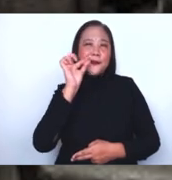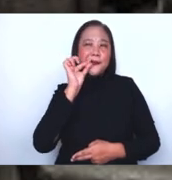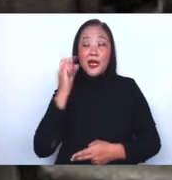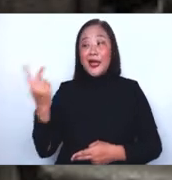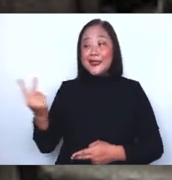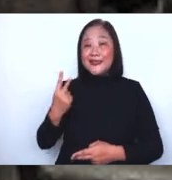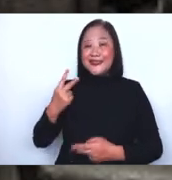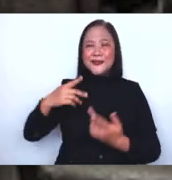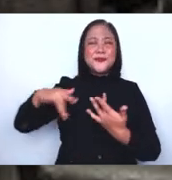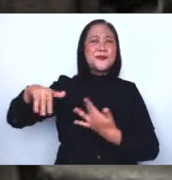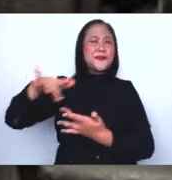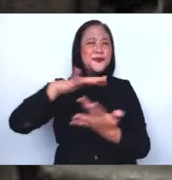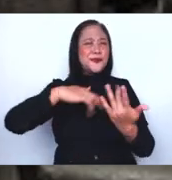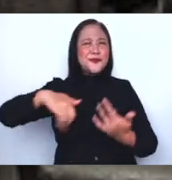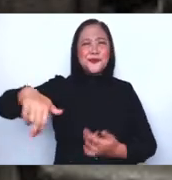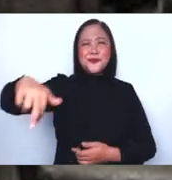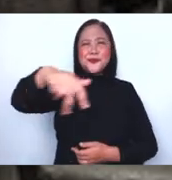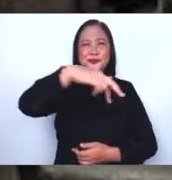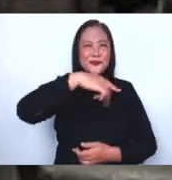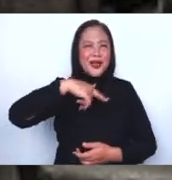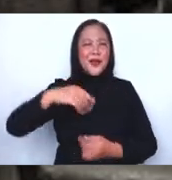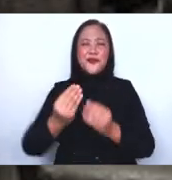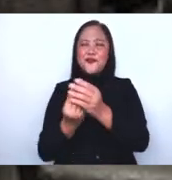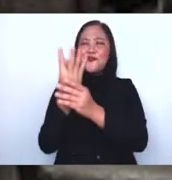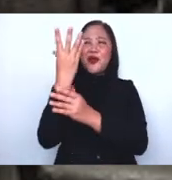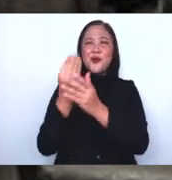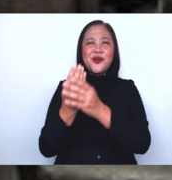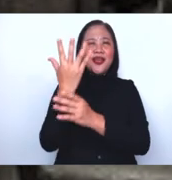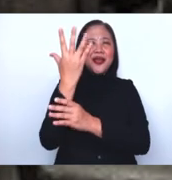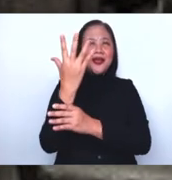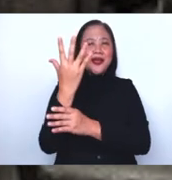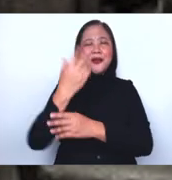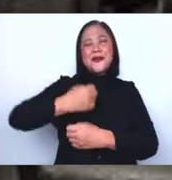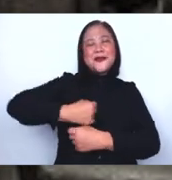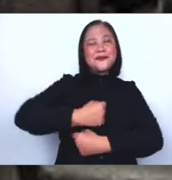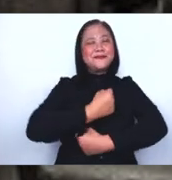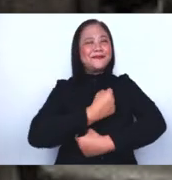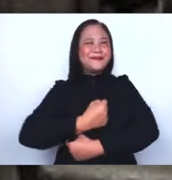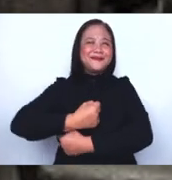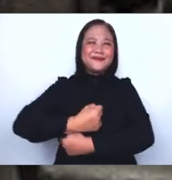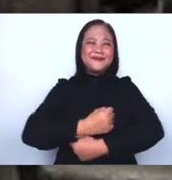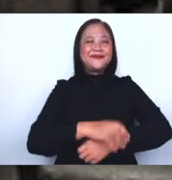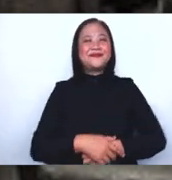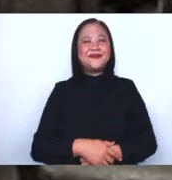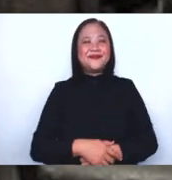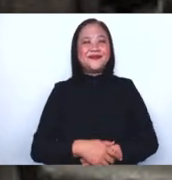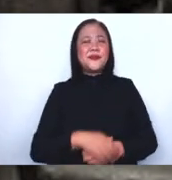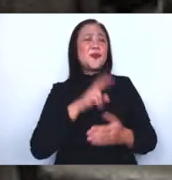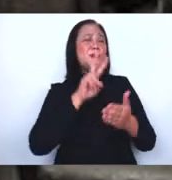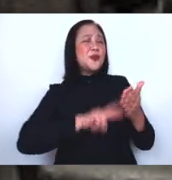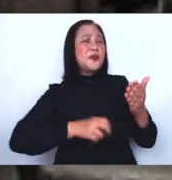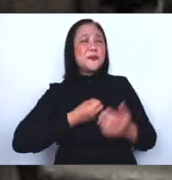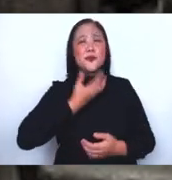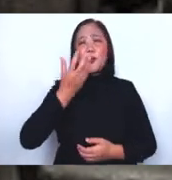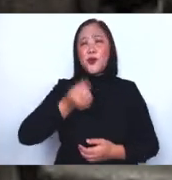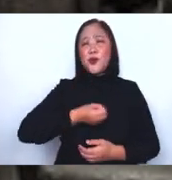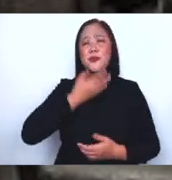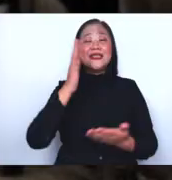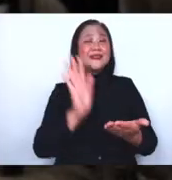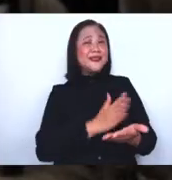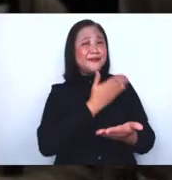walking round and round the fountain, arm in arm, reading poems or